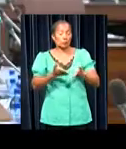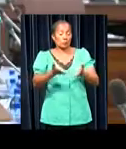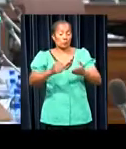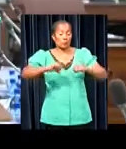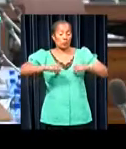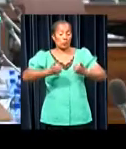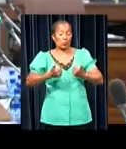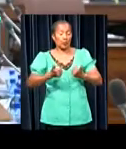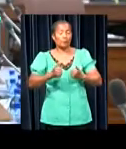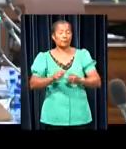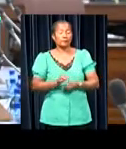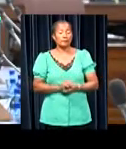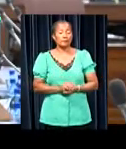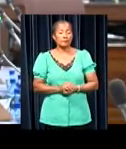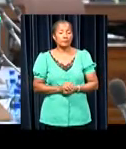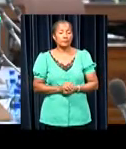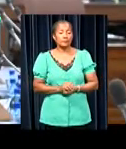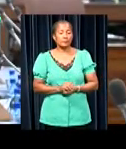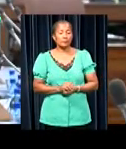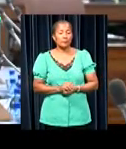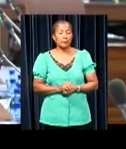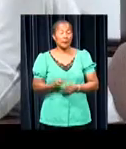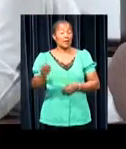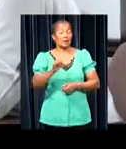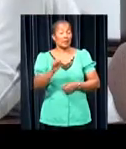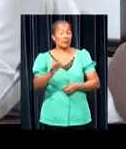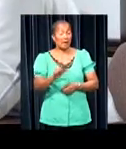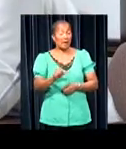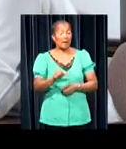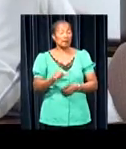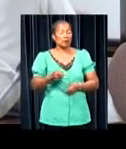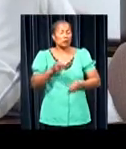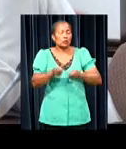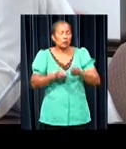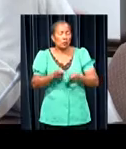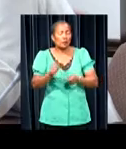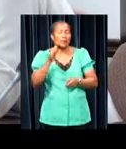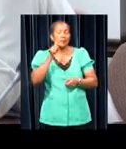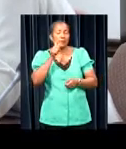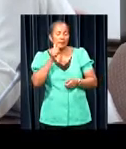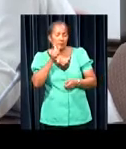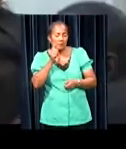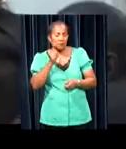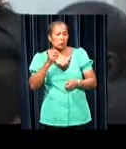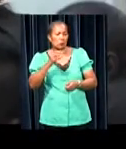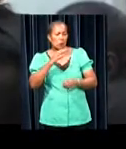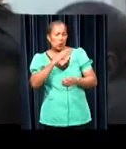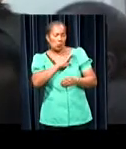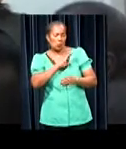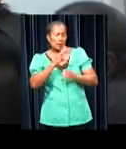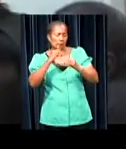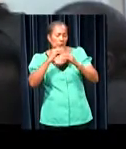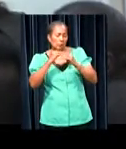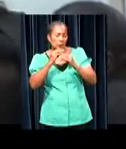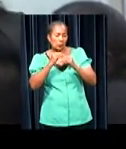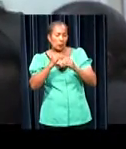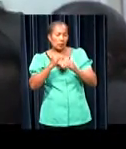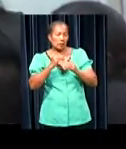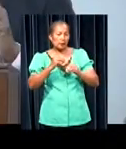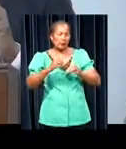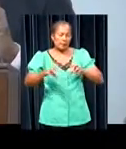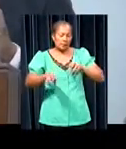is already deployed. Another concern that was also discussed today is the risk that